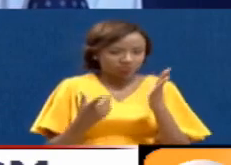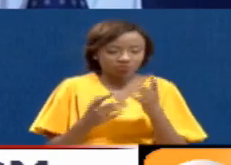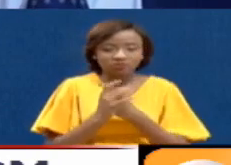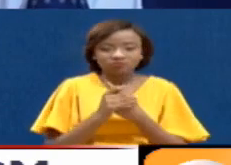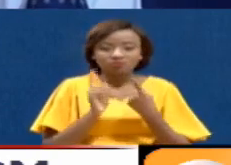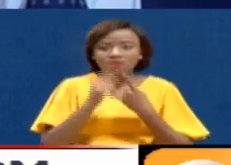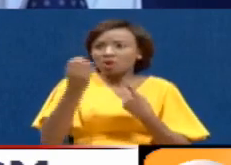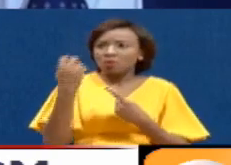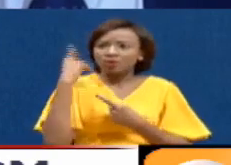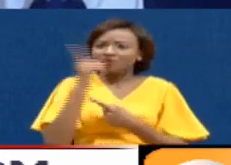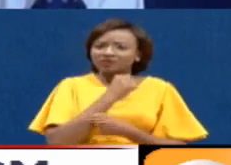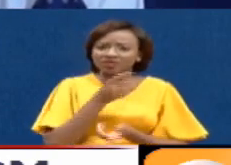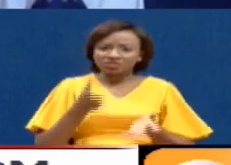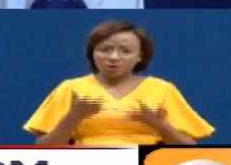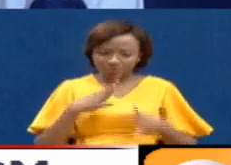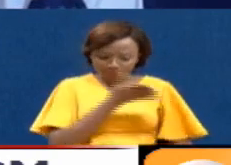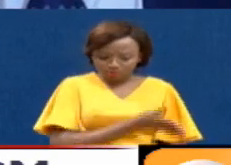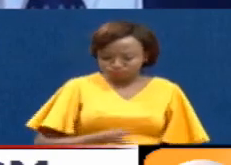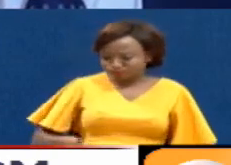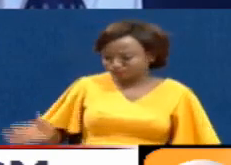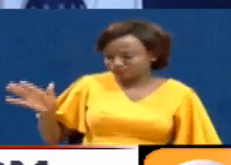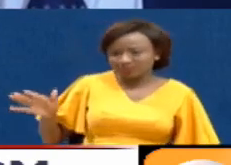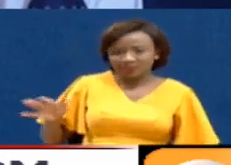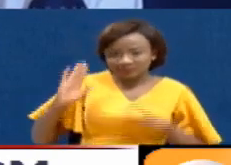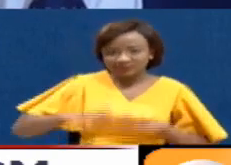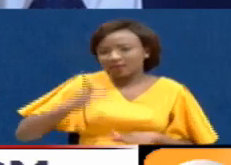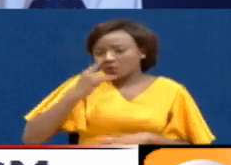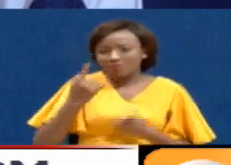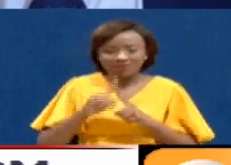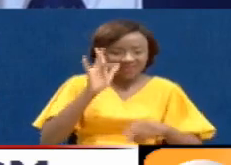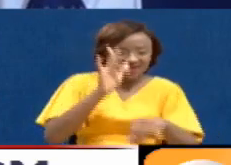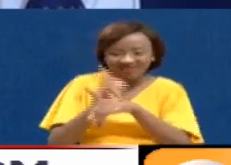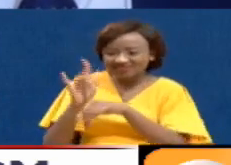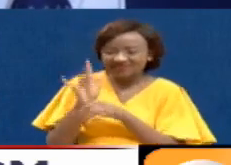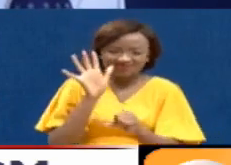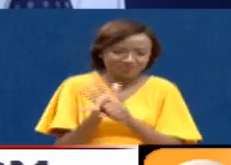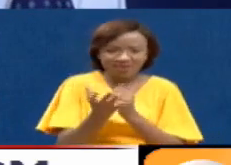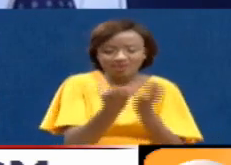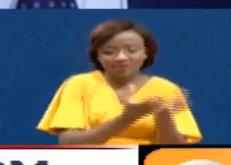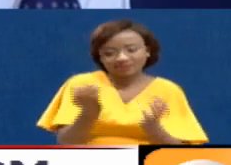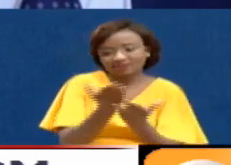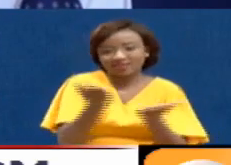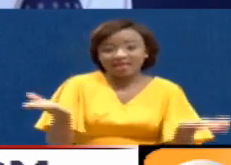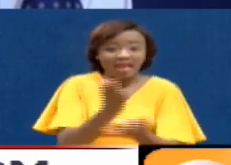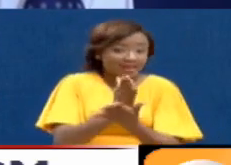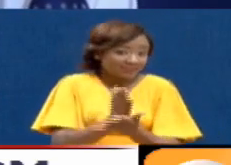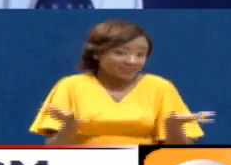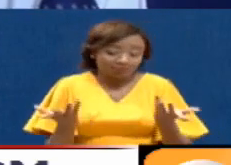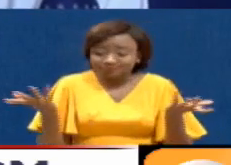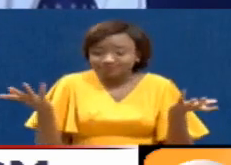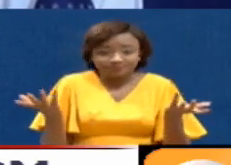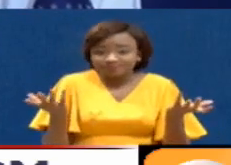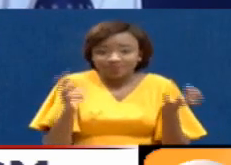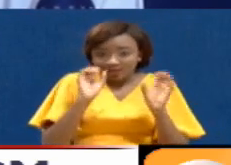curfew and the way in which people are operating now in Kenya has devastated many small and medium-sized businesses, some of which might not